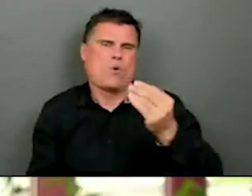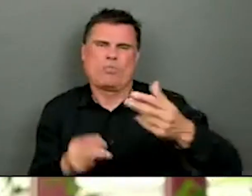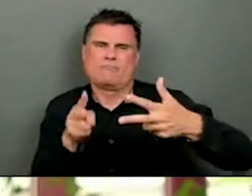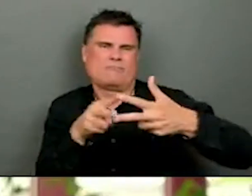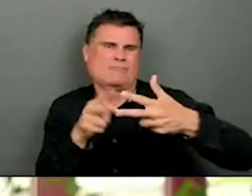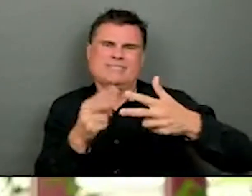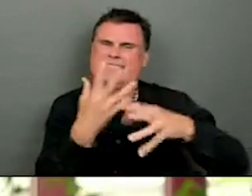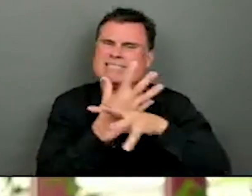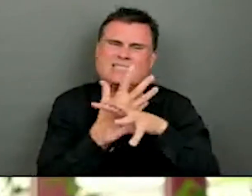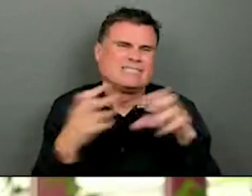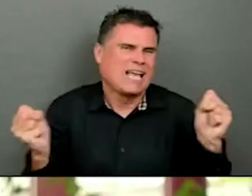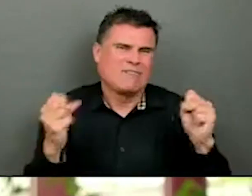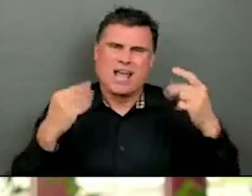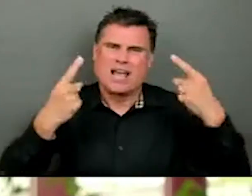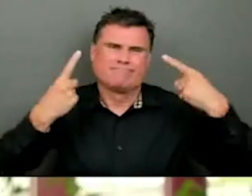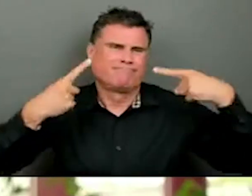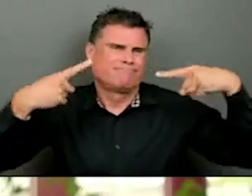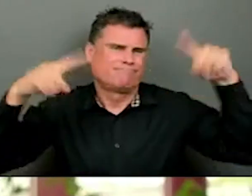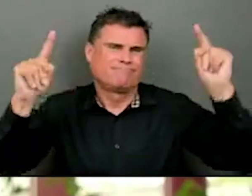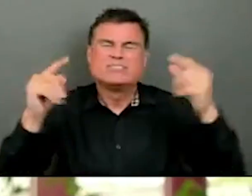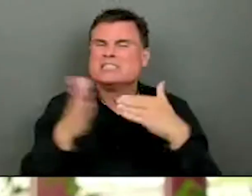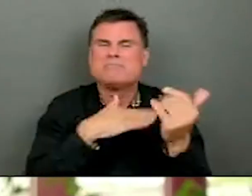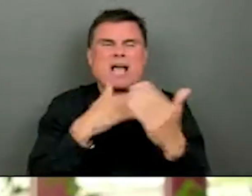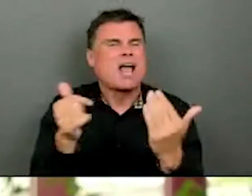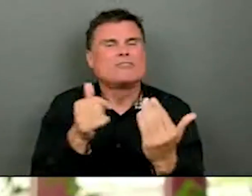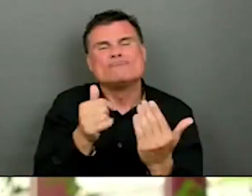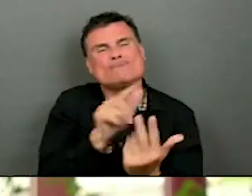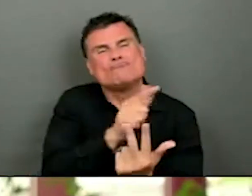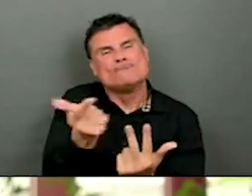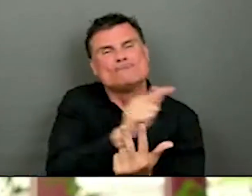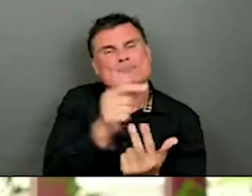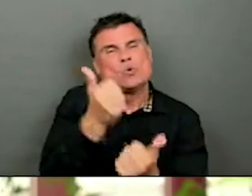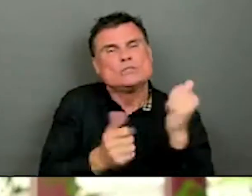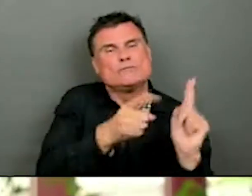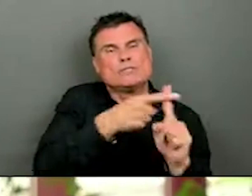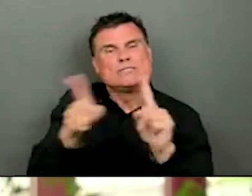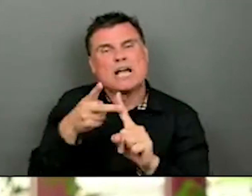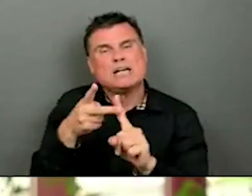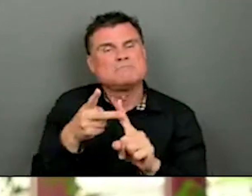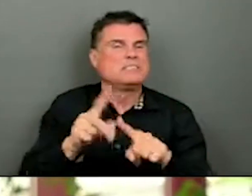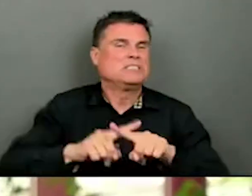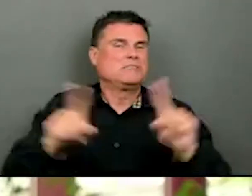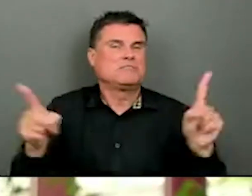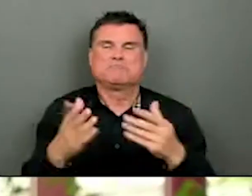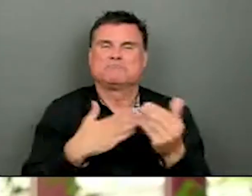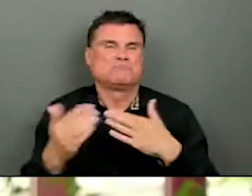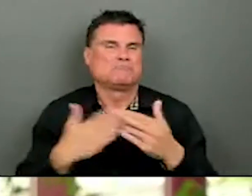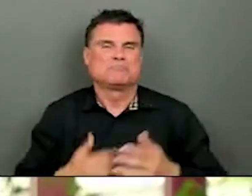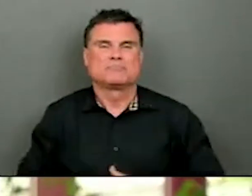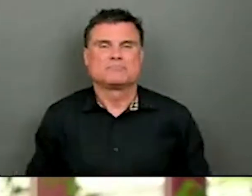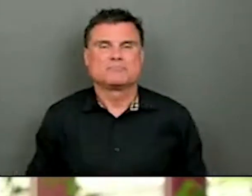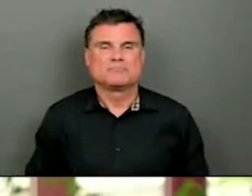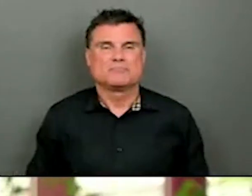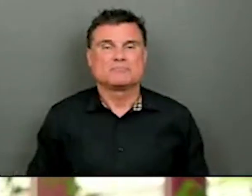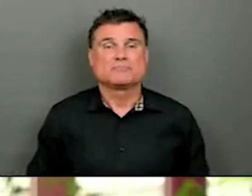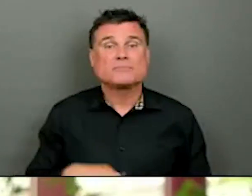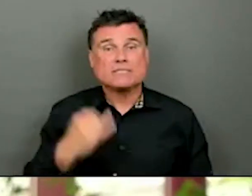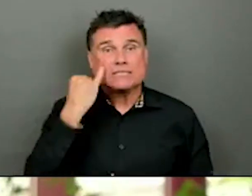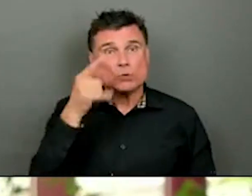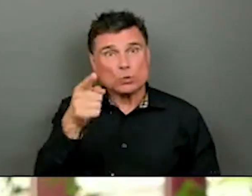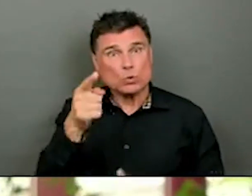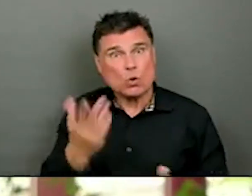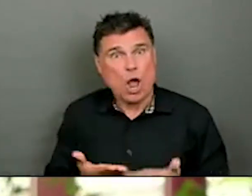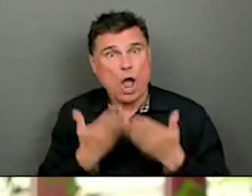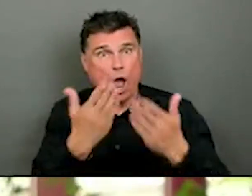used interchangeably. If you are offered the other mRNA vaccine, please be assured that it is